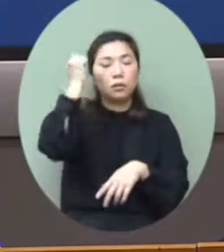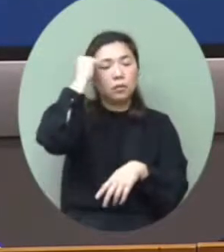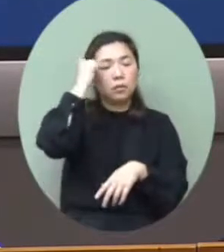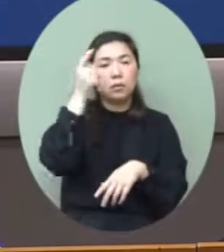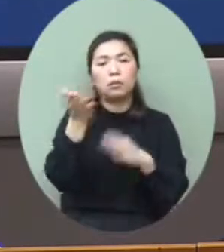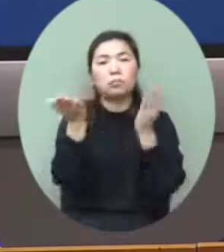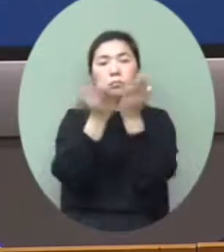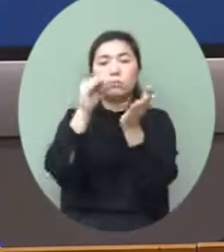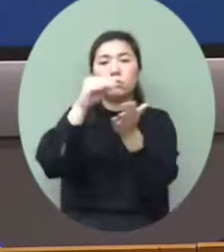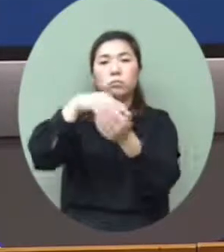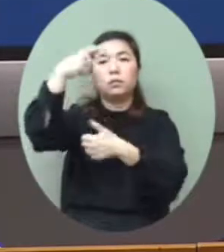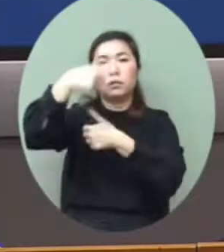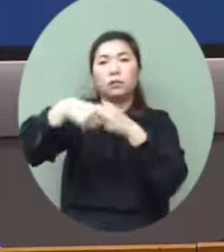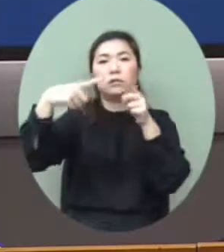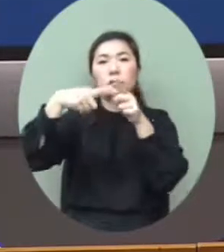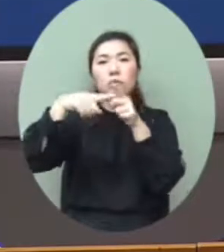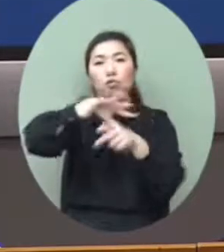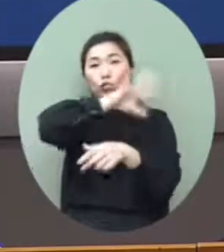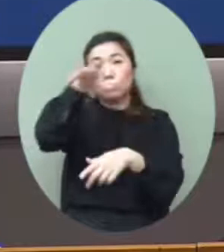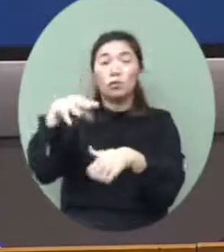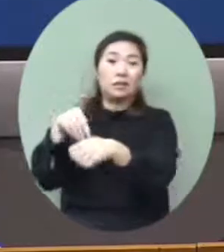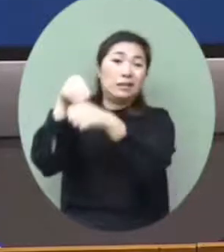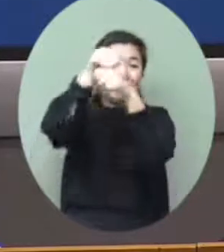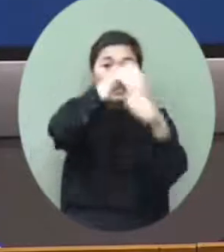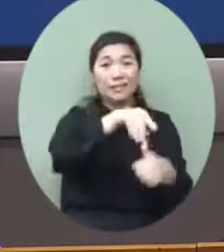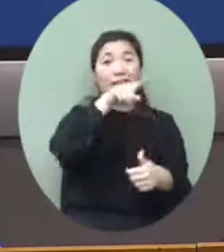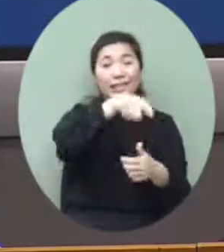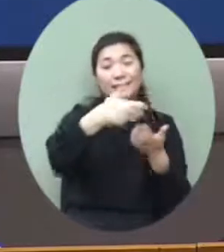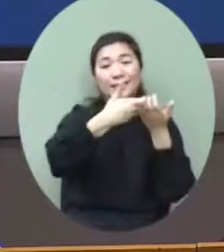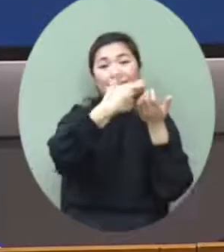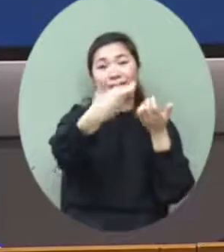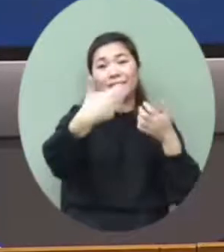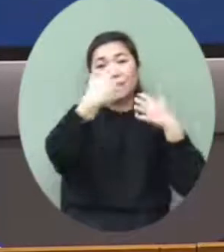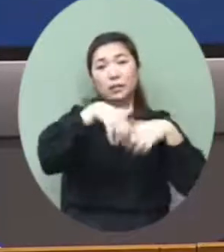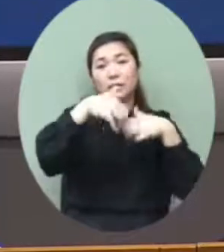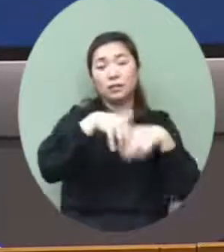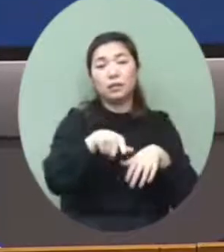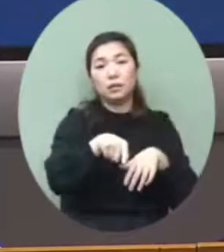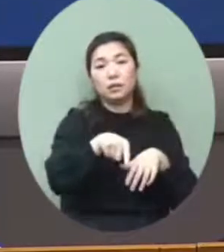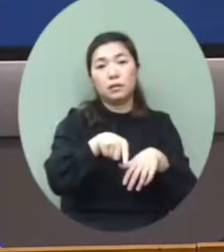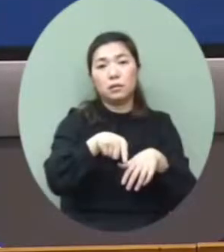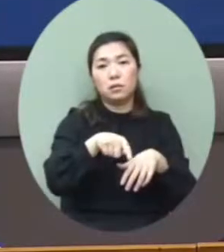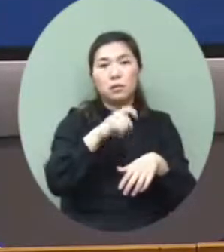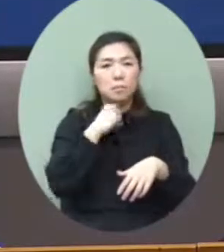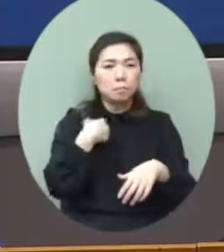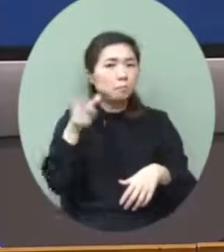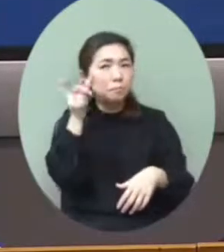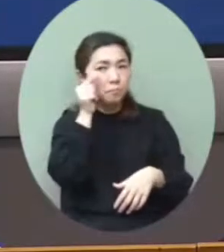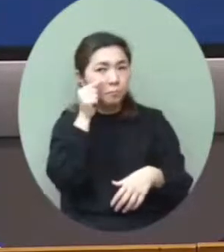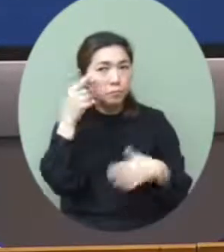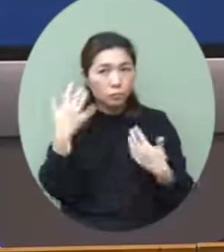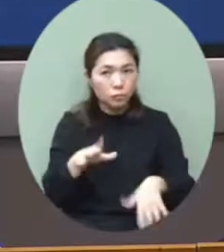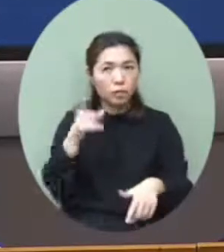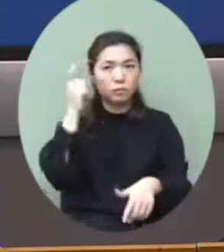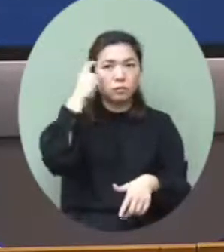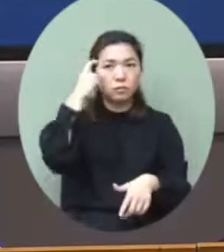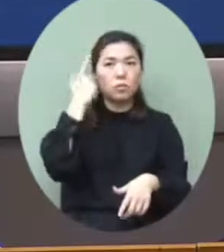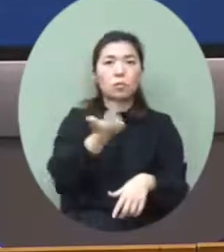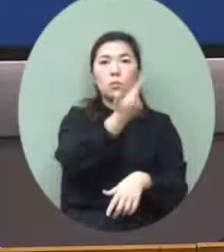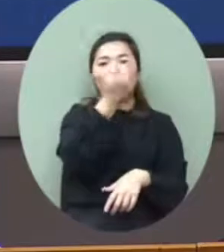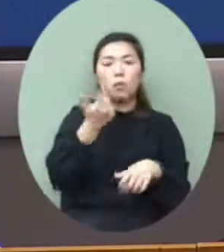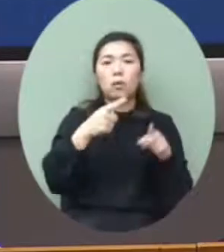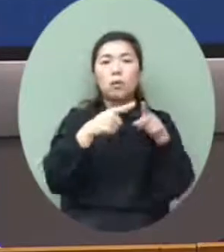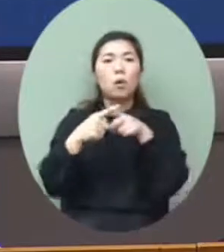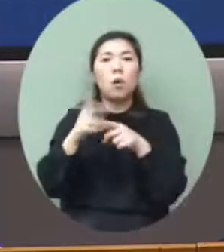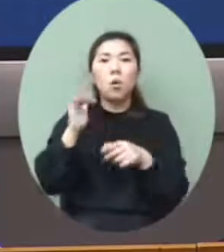monitoring the situation. Given the enormous number of patients, not all patients who tested positive could be sent